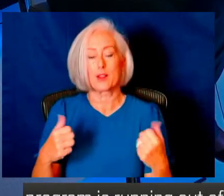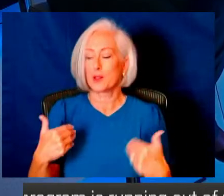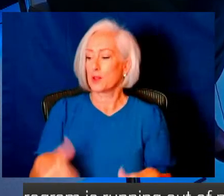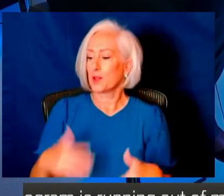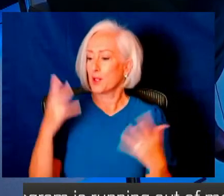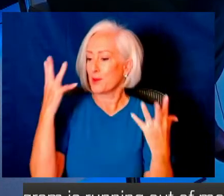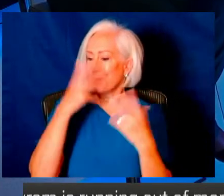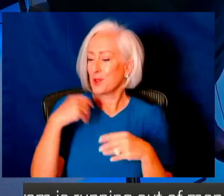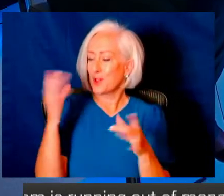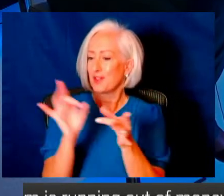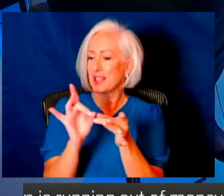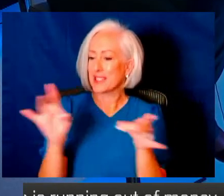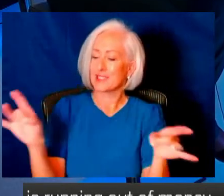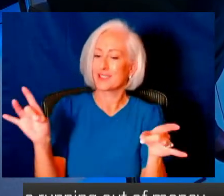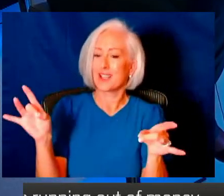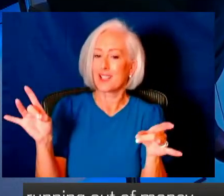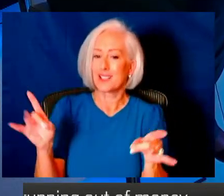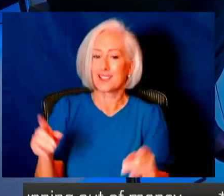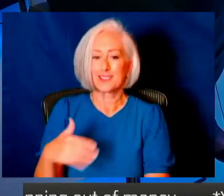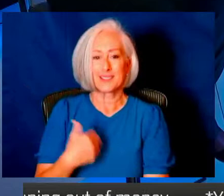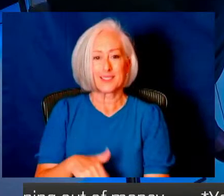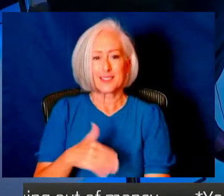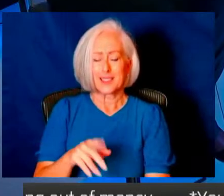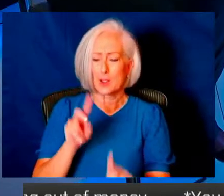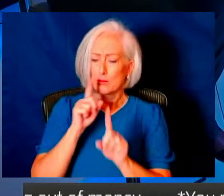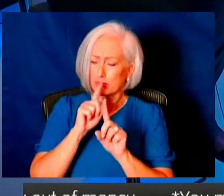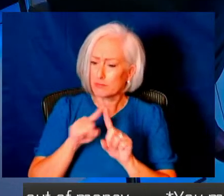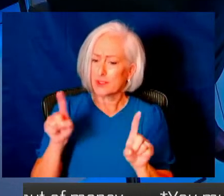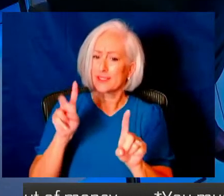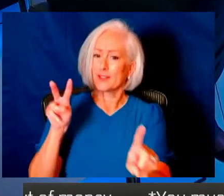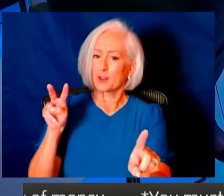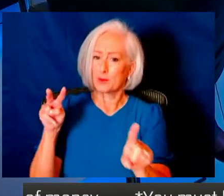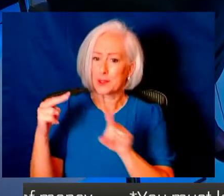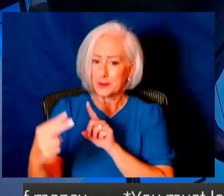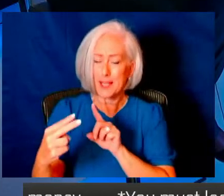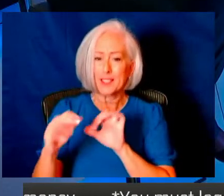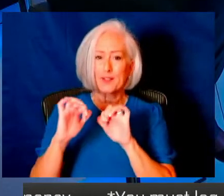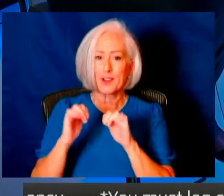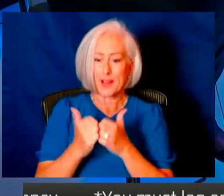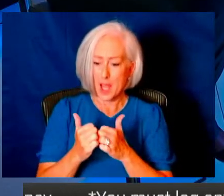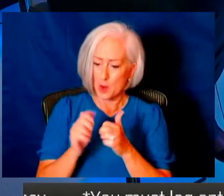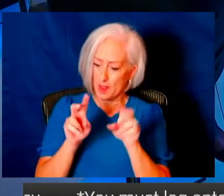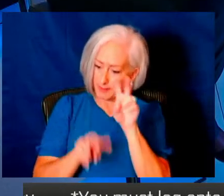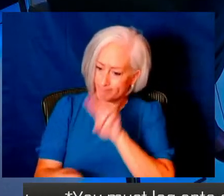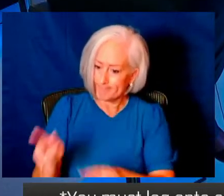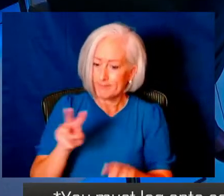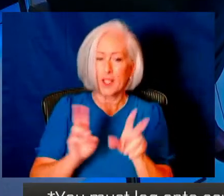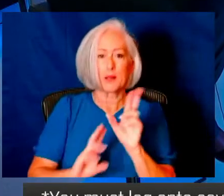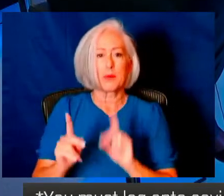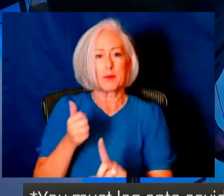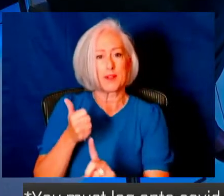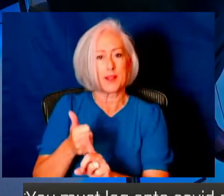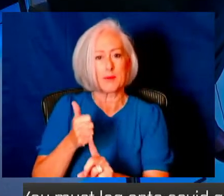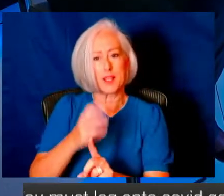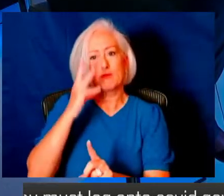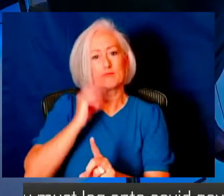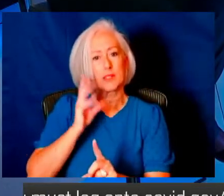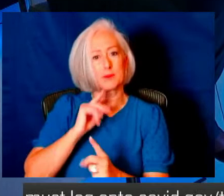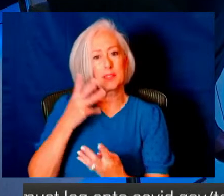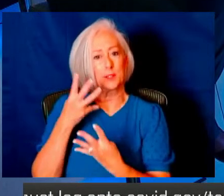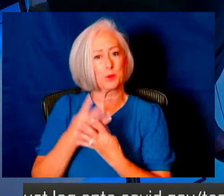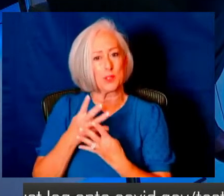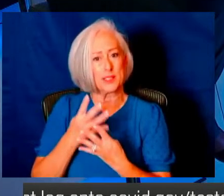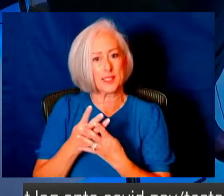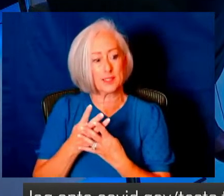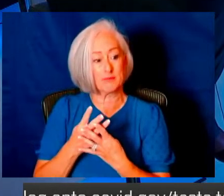say, I think it sheds such a different light on how people should be looking at those who have been incarcerated, because prison is not a